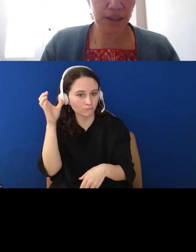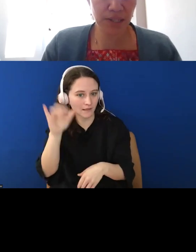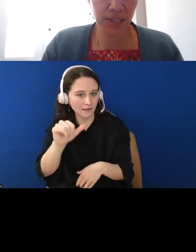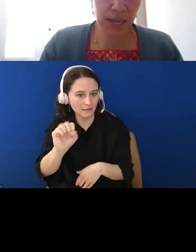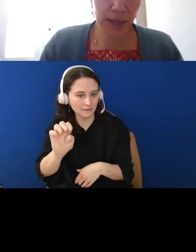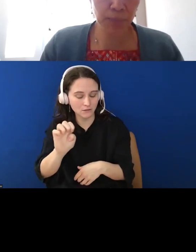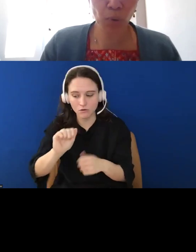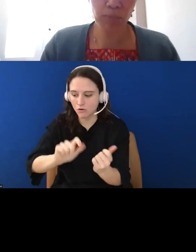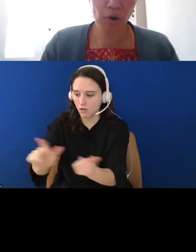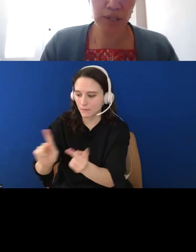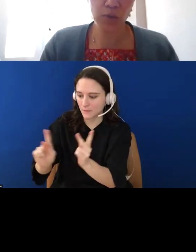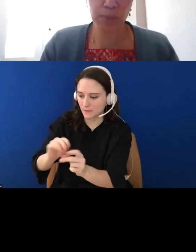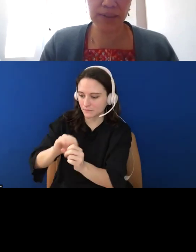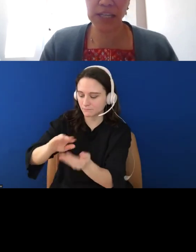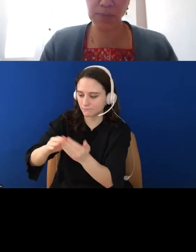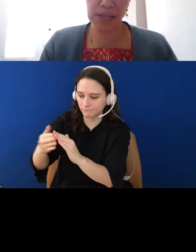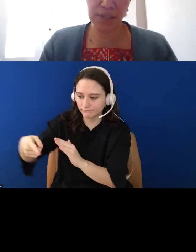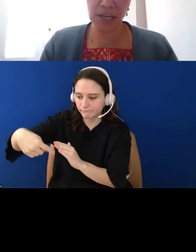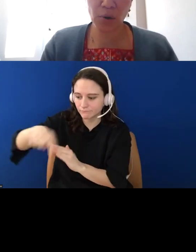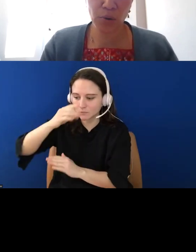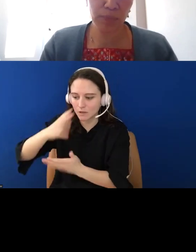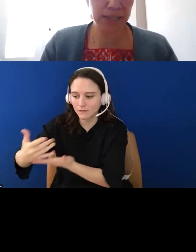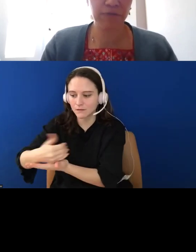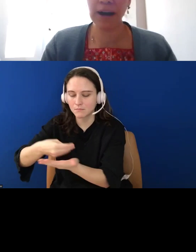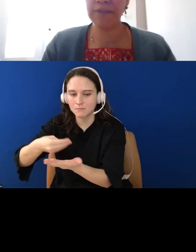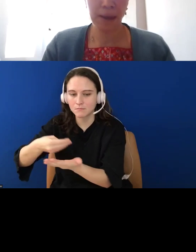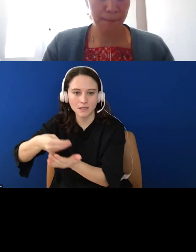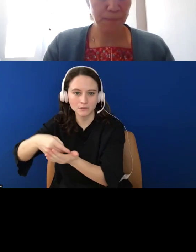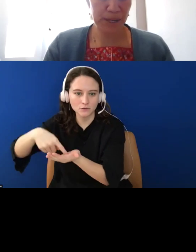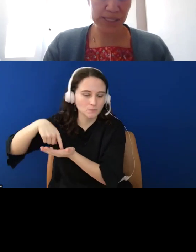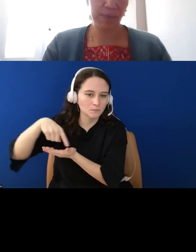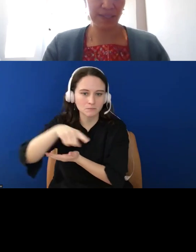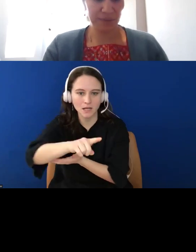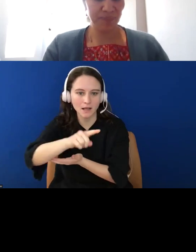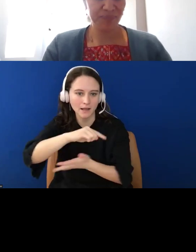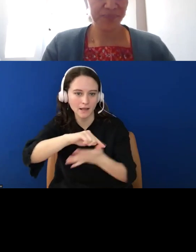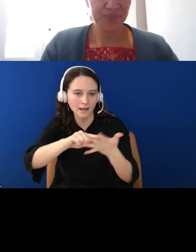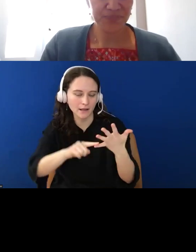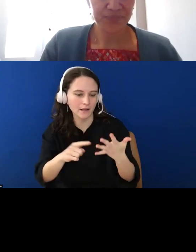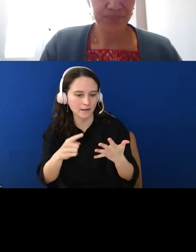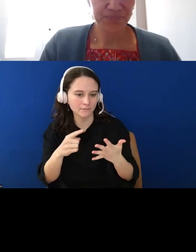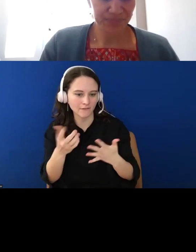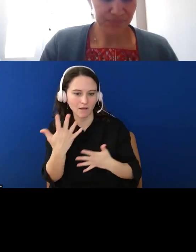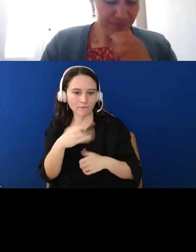of the villages pool money to pay the expenses incurred by the 5 principals.